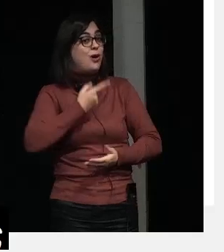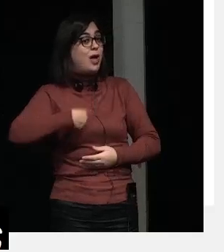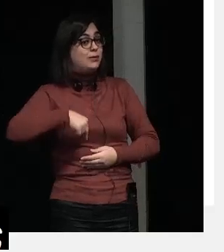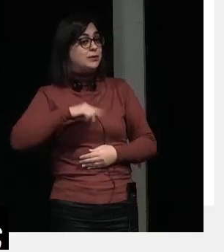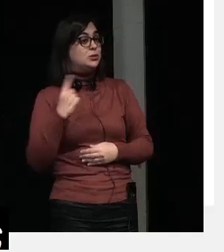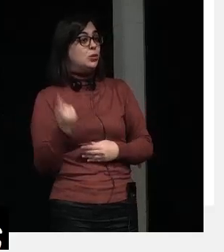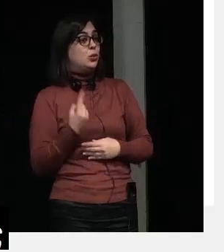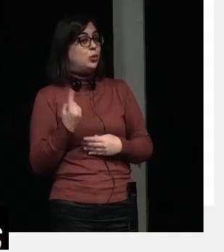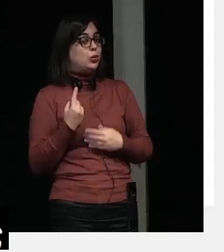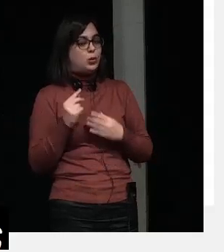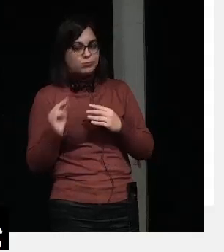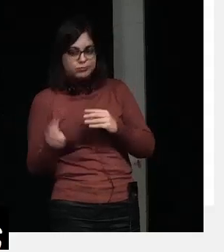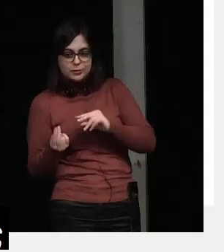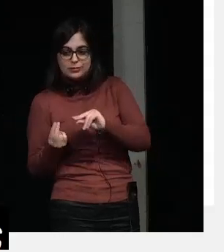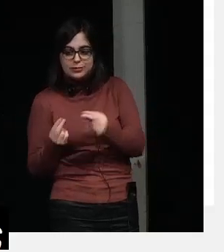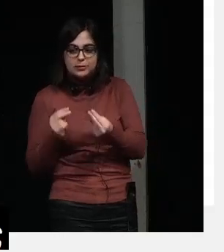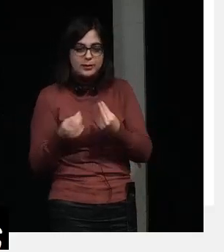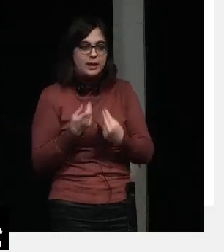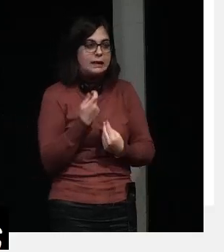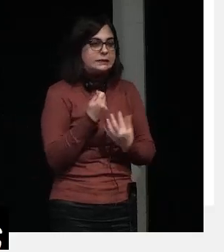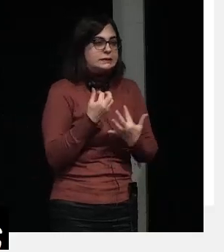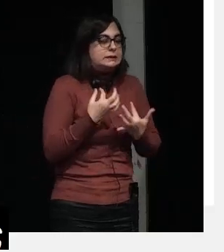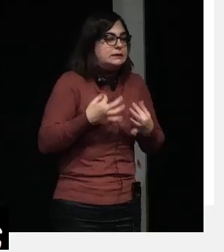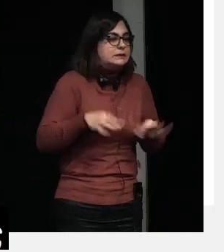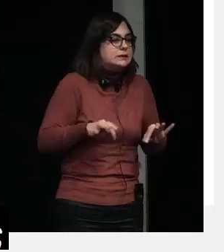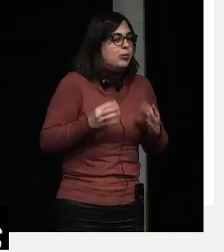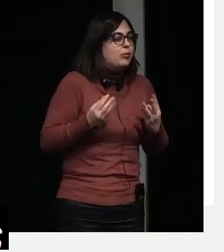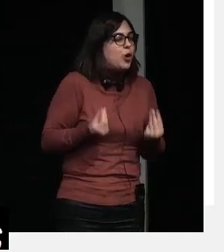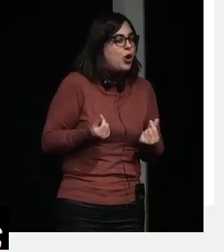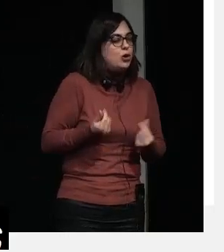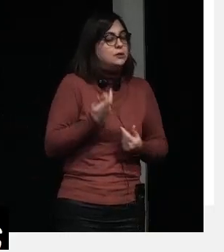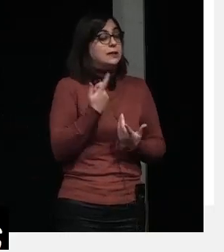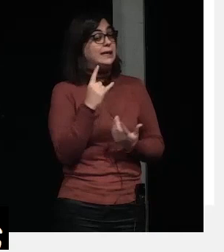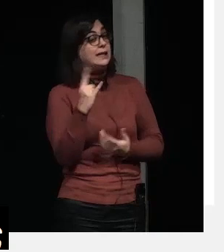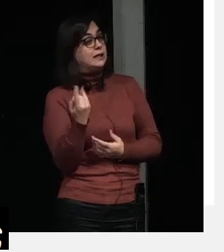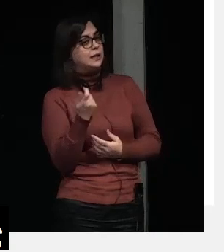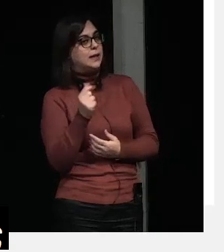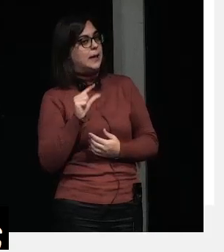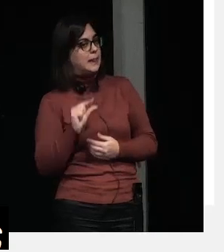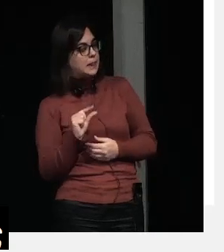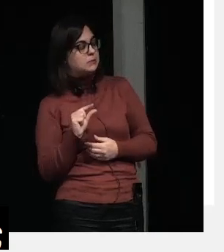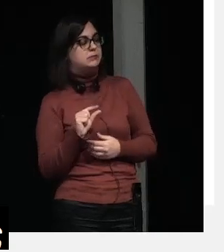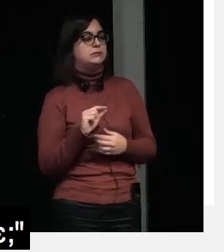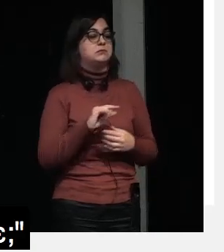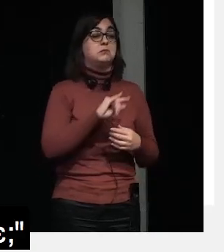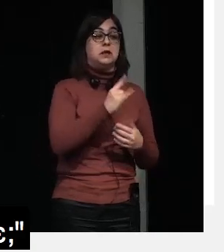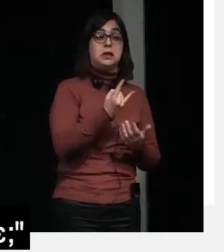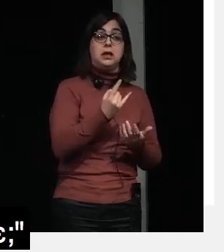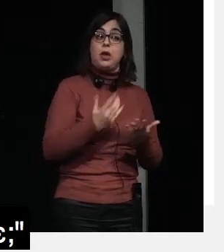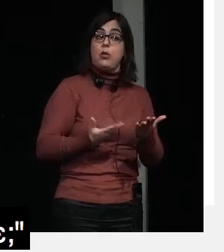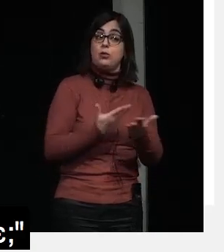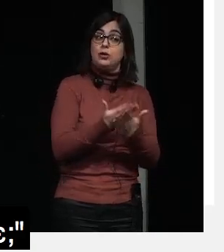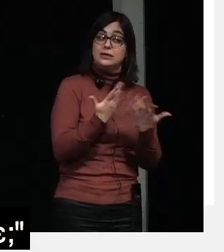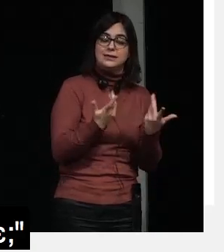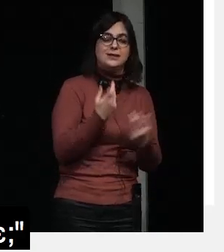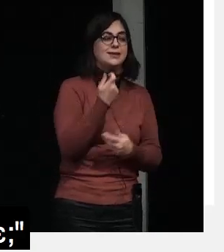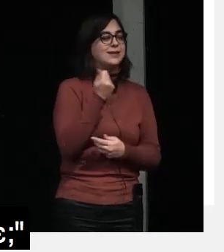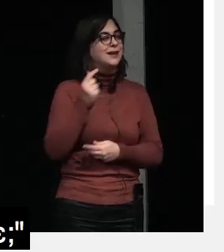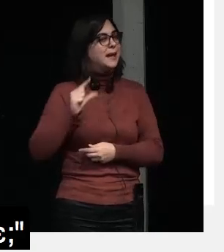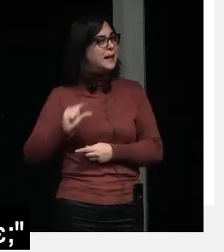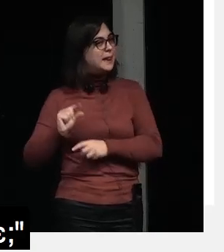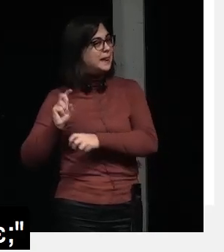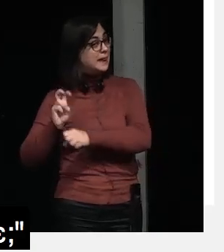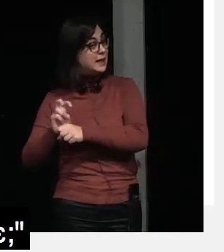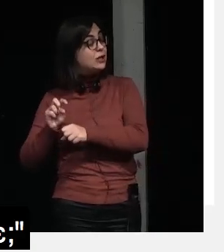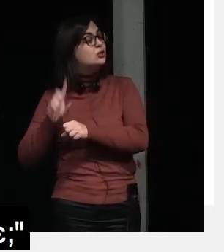So how can you build little think tank money to say, hey, we want to try this little